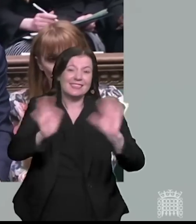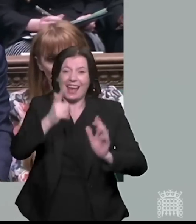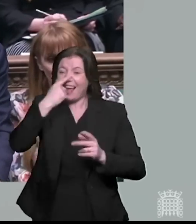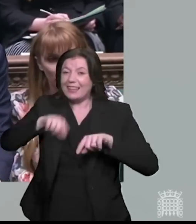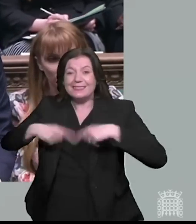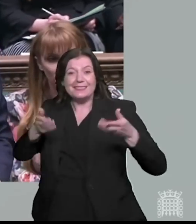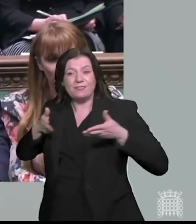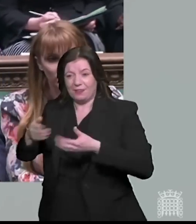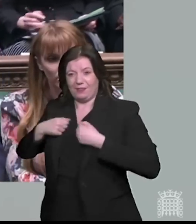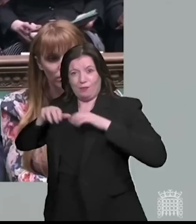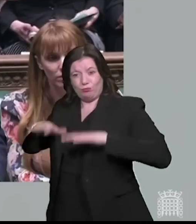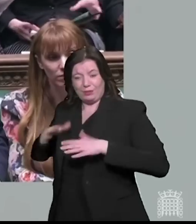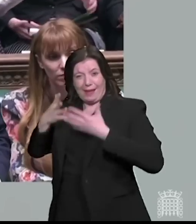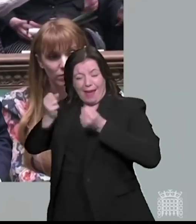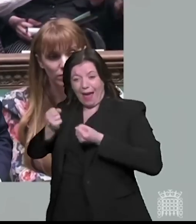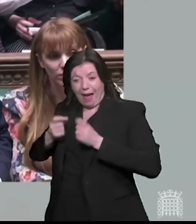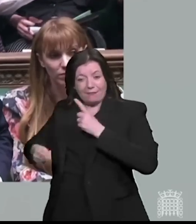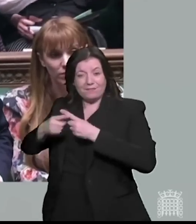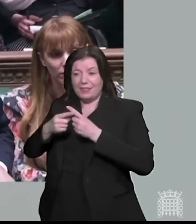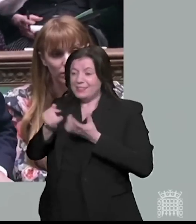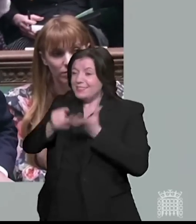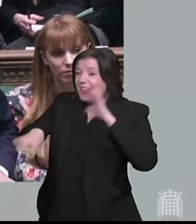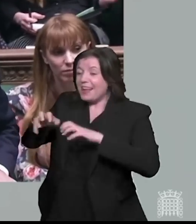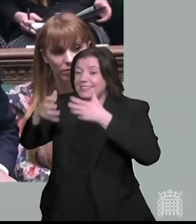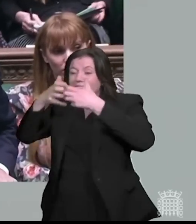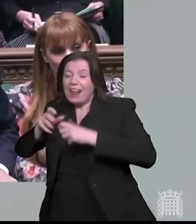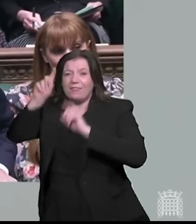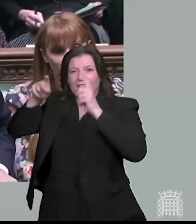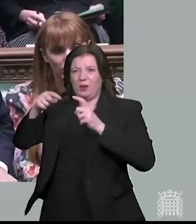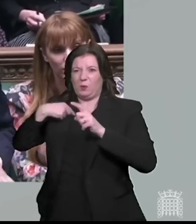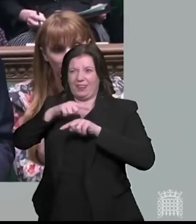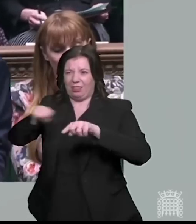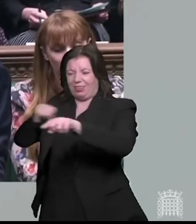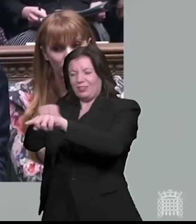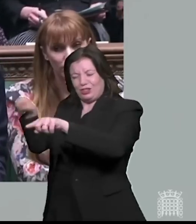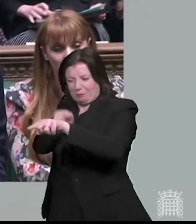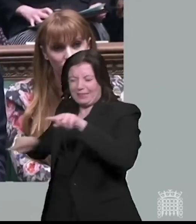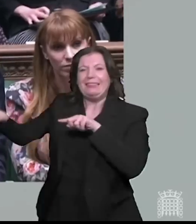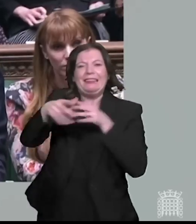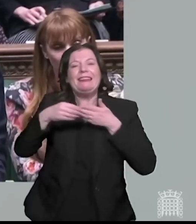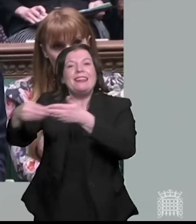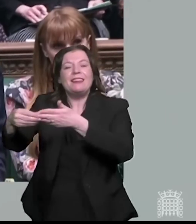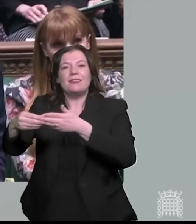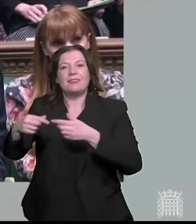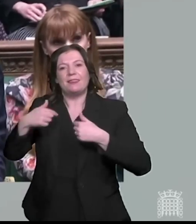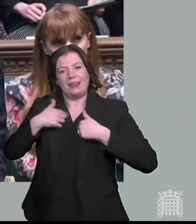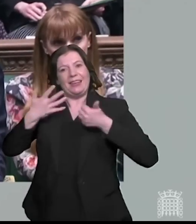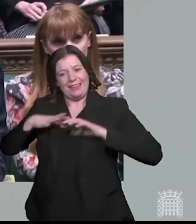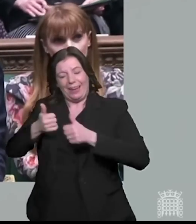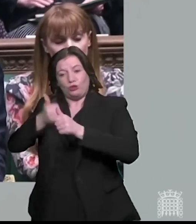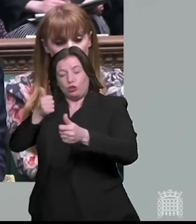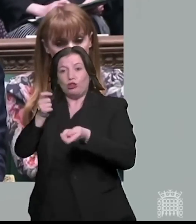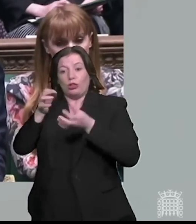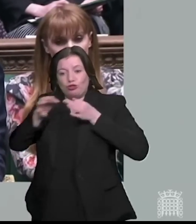potential. On science, innovation, technology, we should be leading, not lagging. We need an industrial strategy